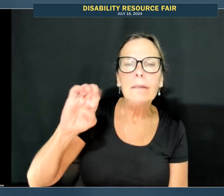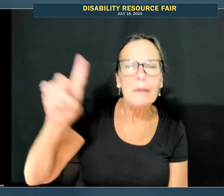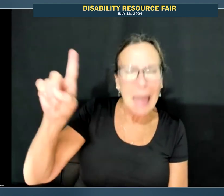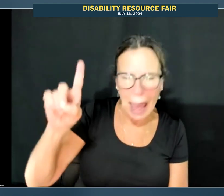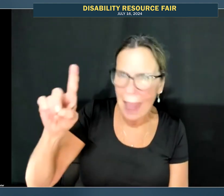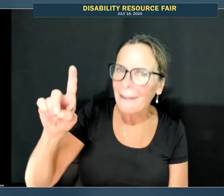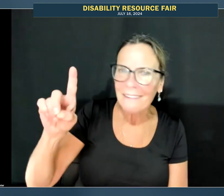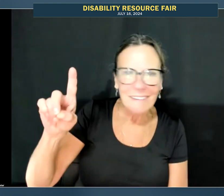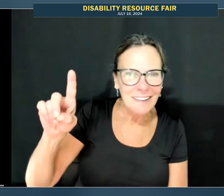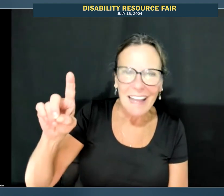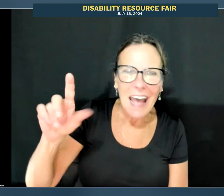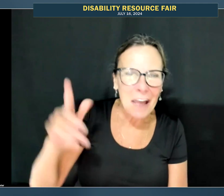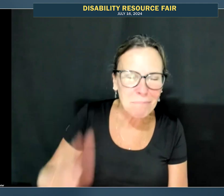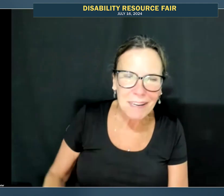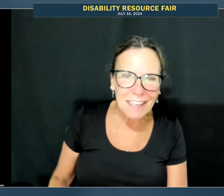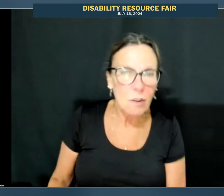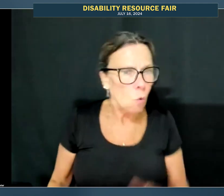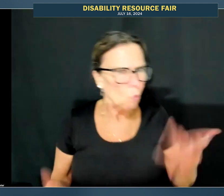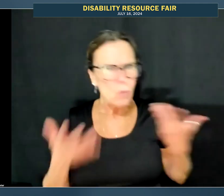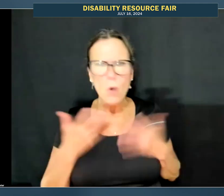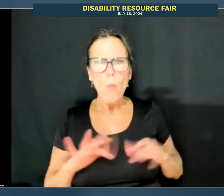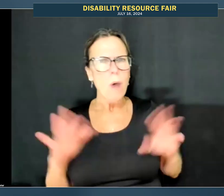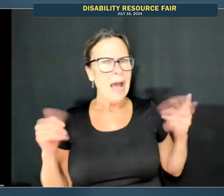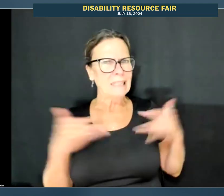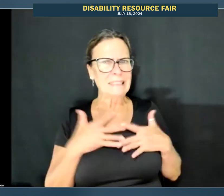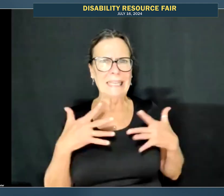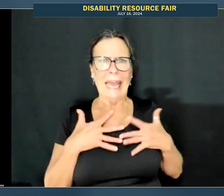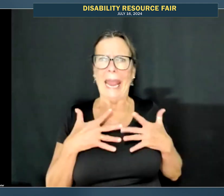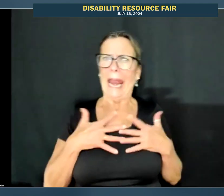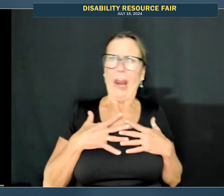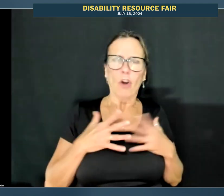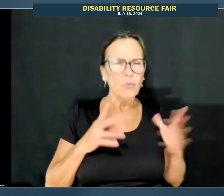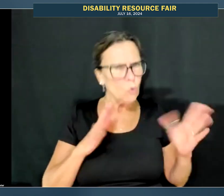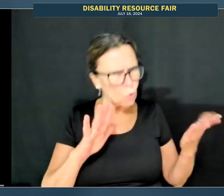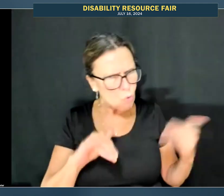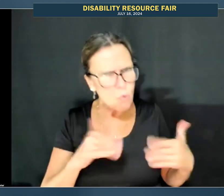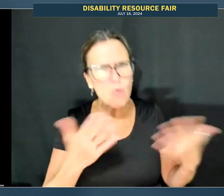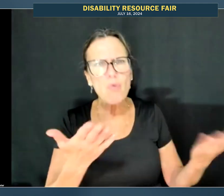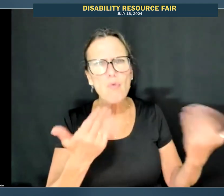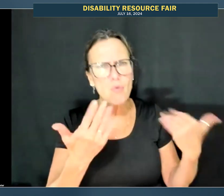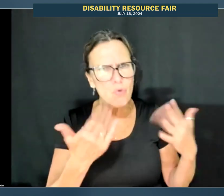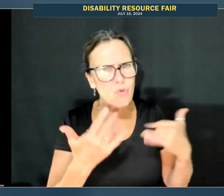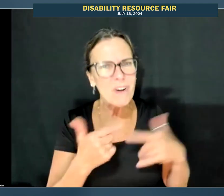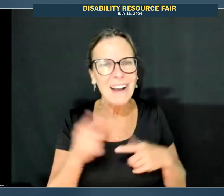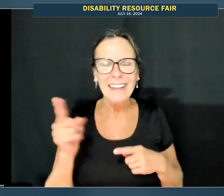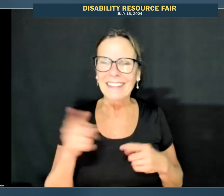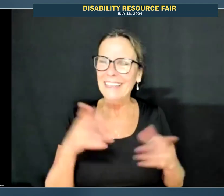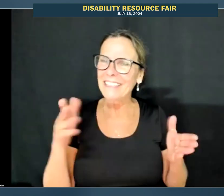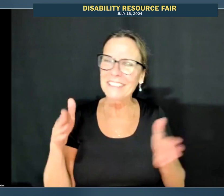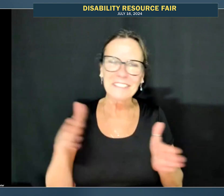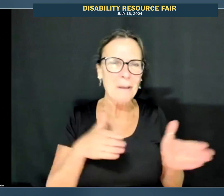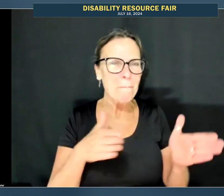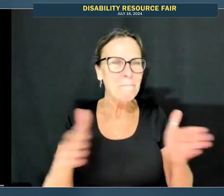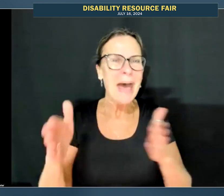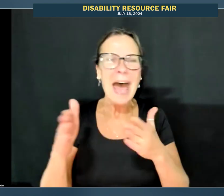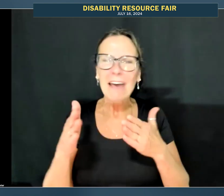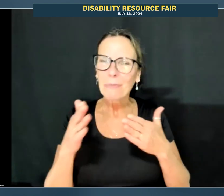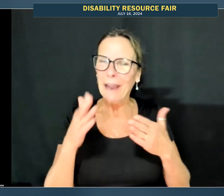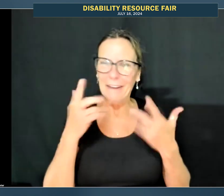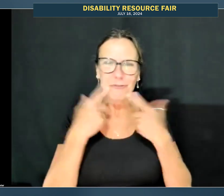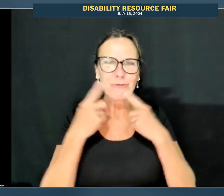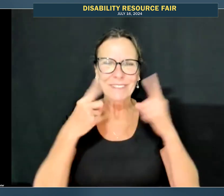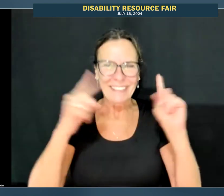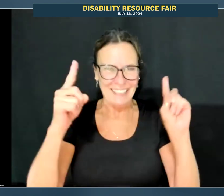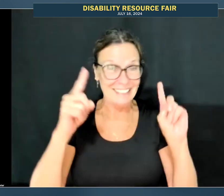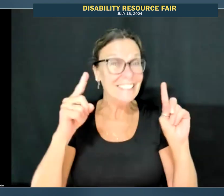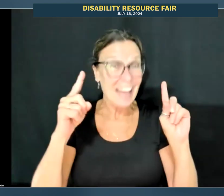don't want it to be scary or intimidating to everybody. We try to make them realize that this is a pathway to success, at least for us.